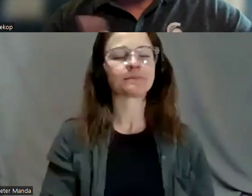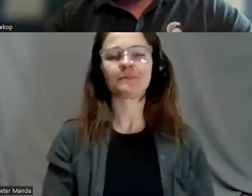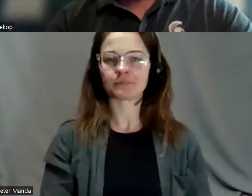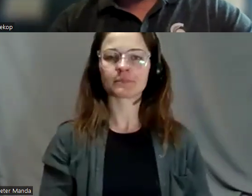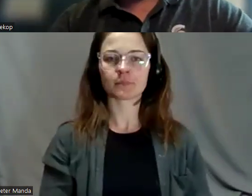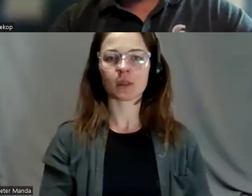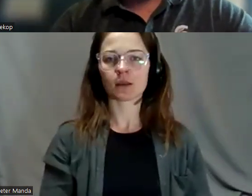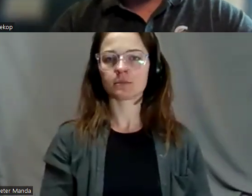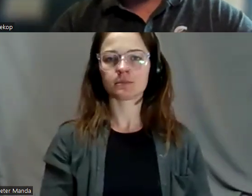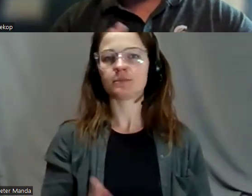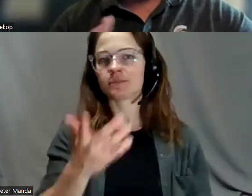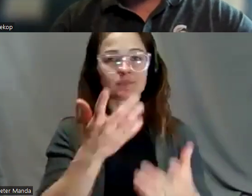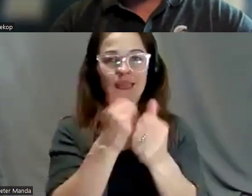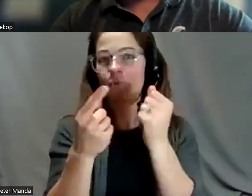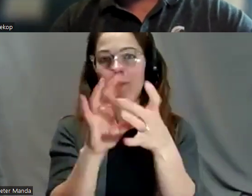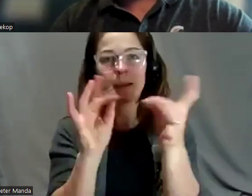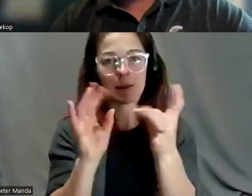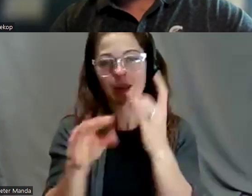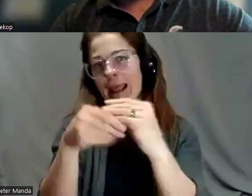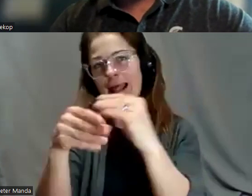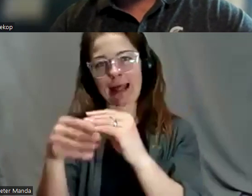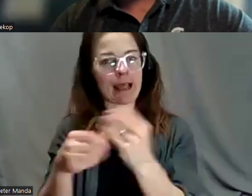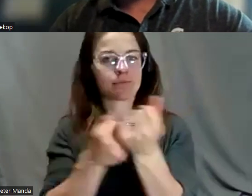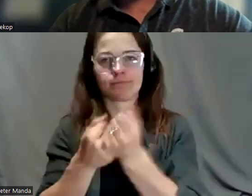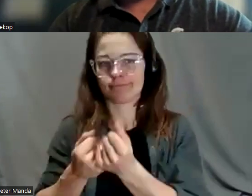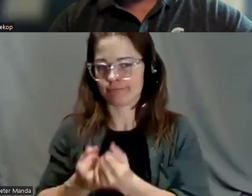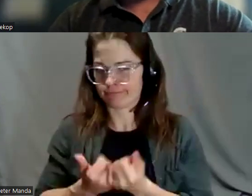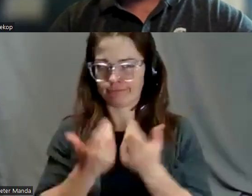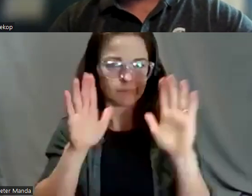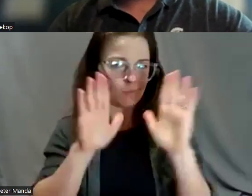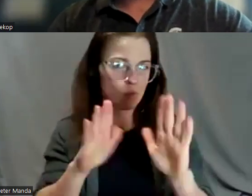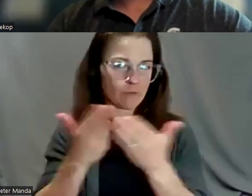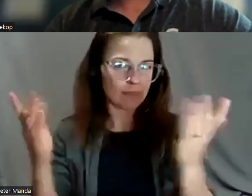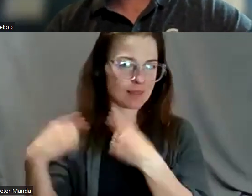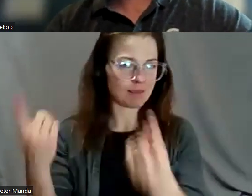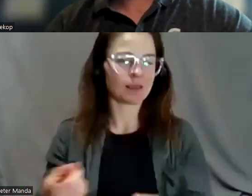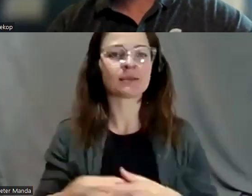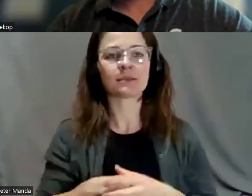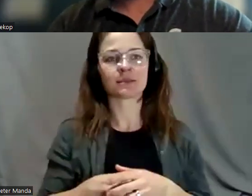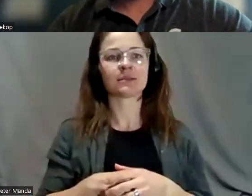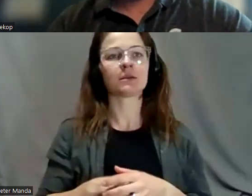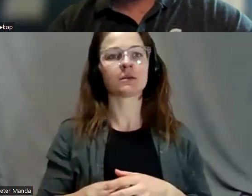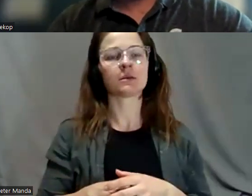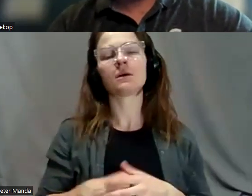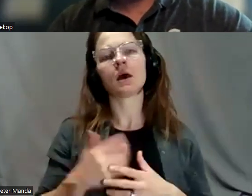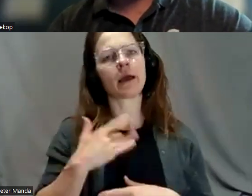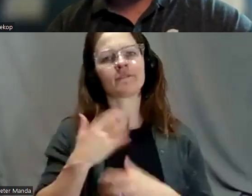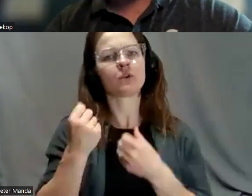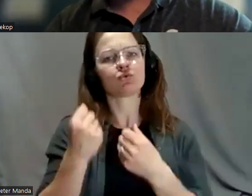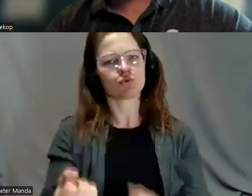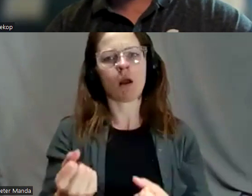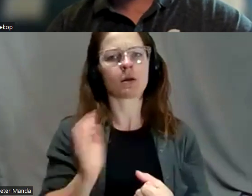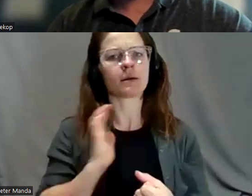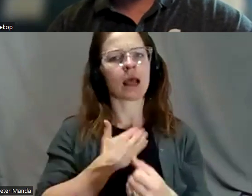Just to add to what wonderful things everyone else has already said, we do feel very strongly at RCPD that